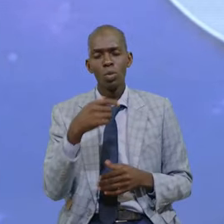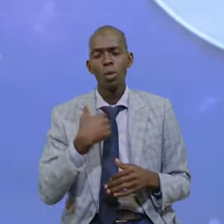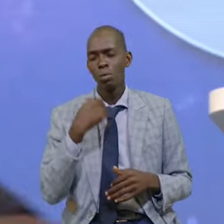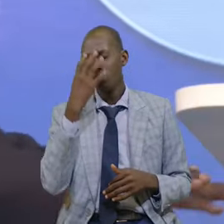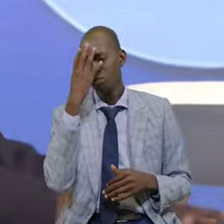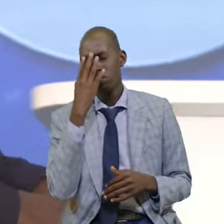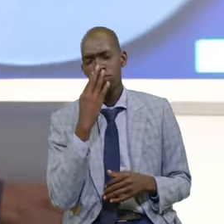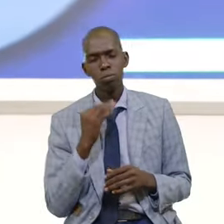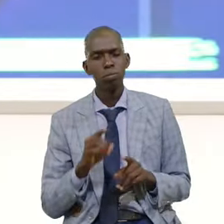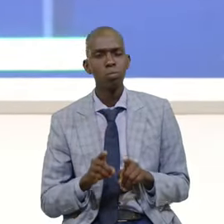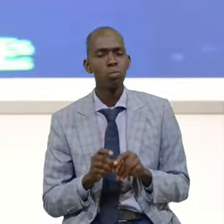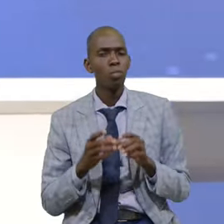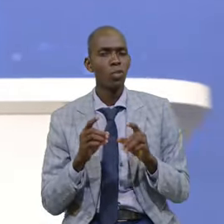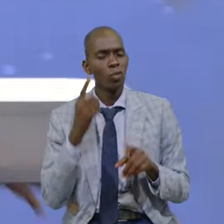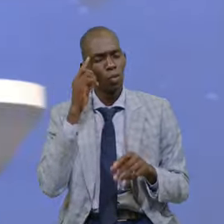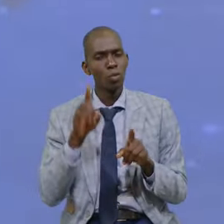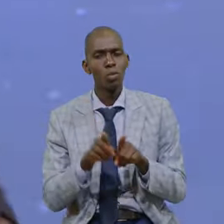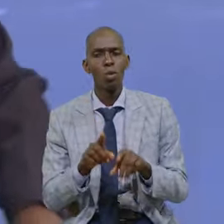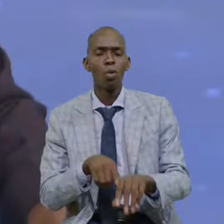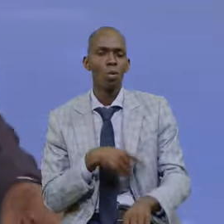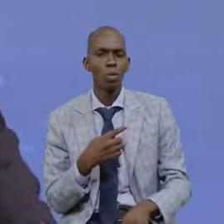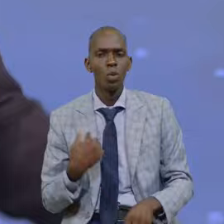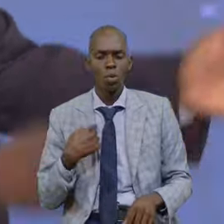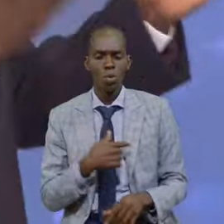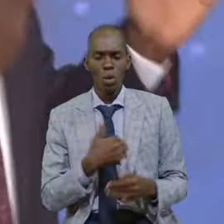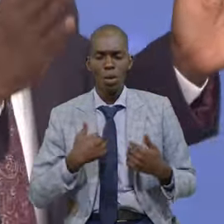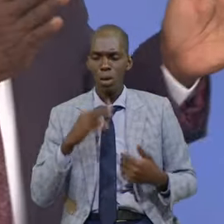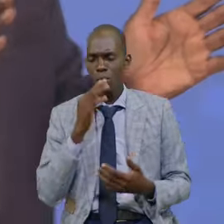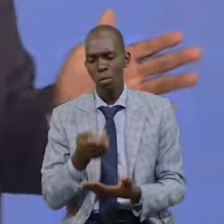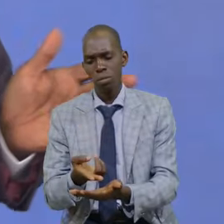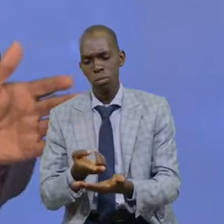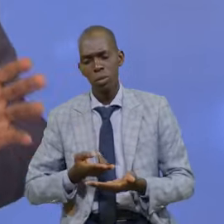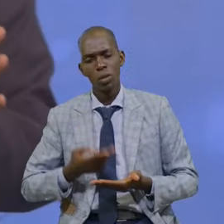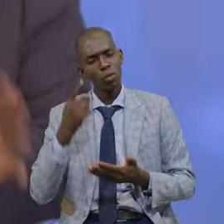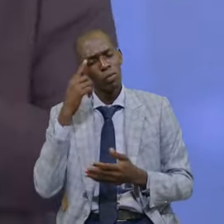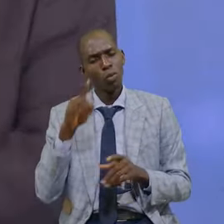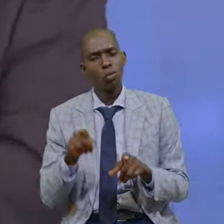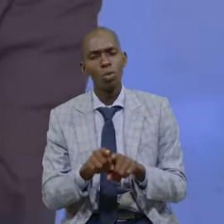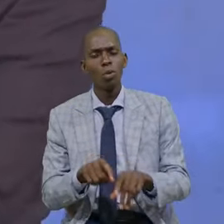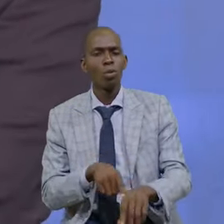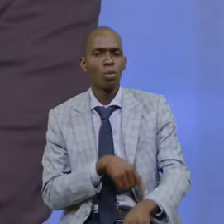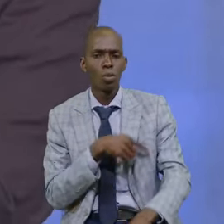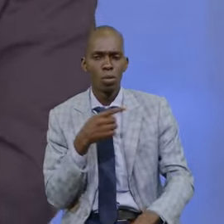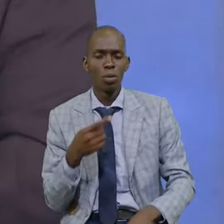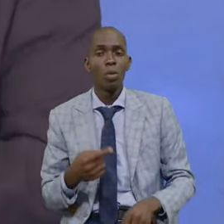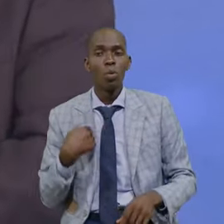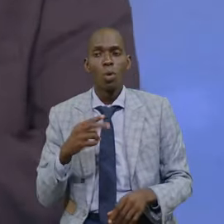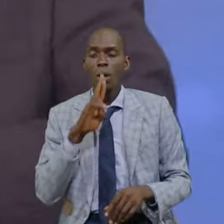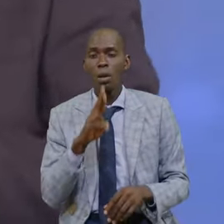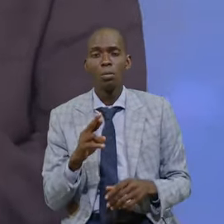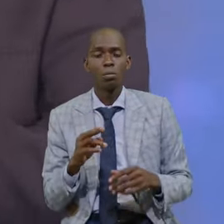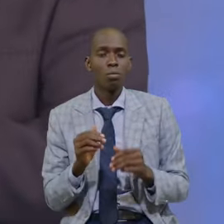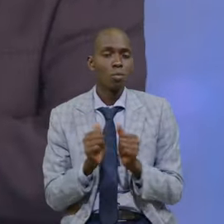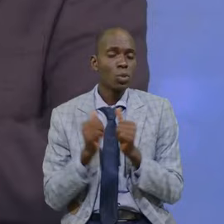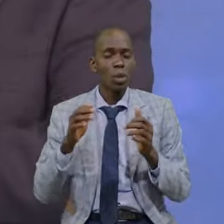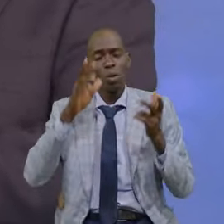long. We've been lying down for too long. We've been helpless and hopeless, waiting for,